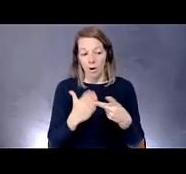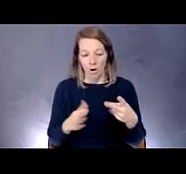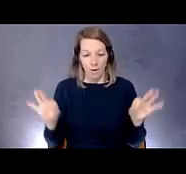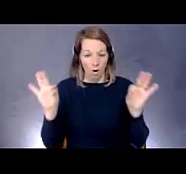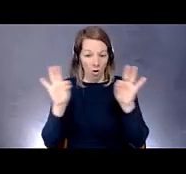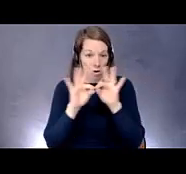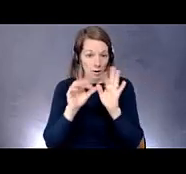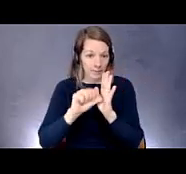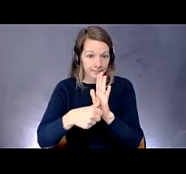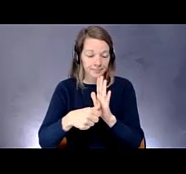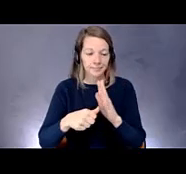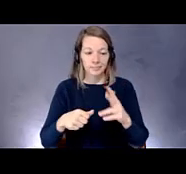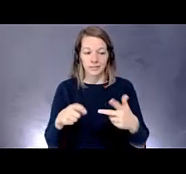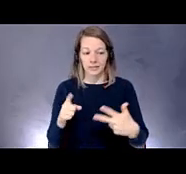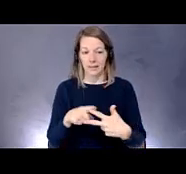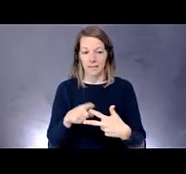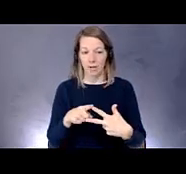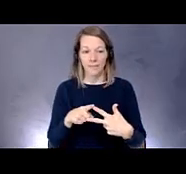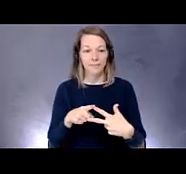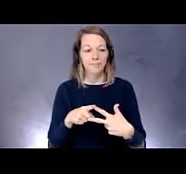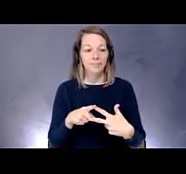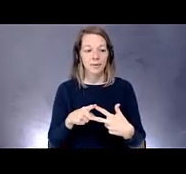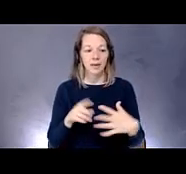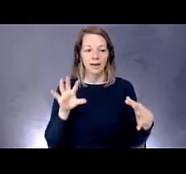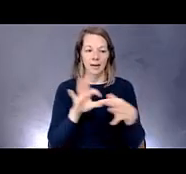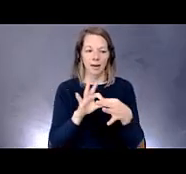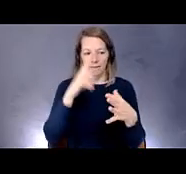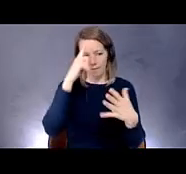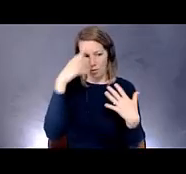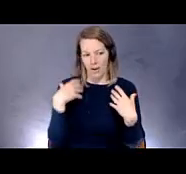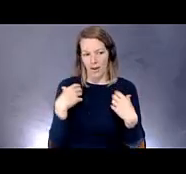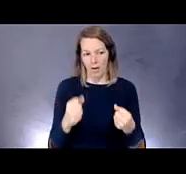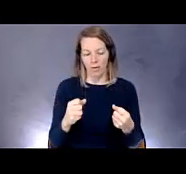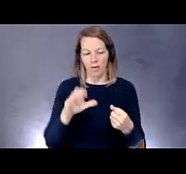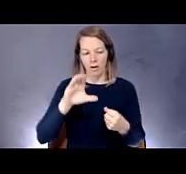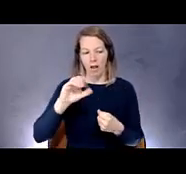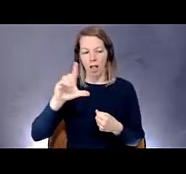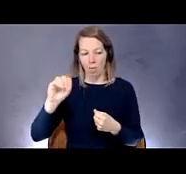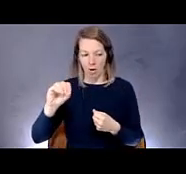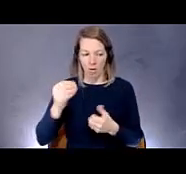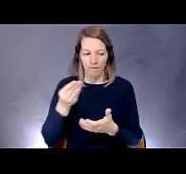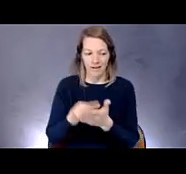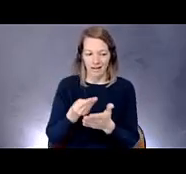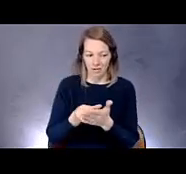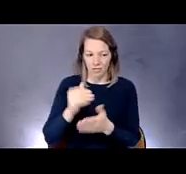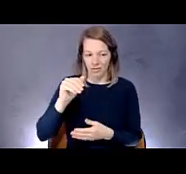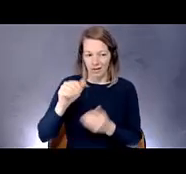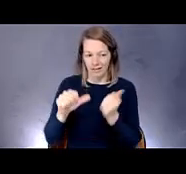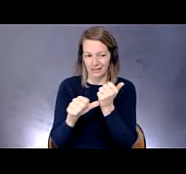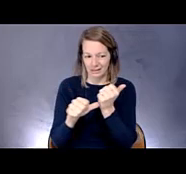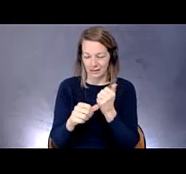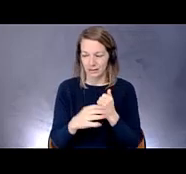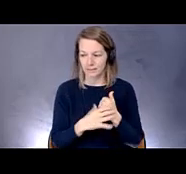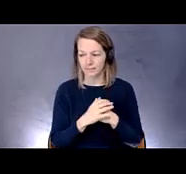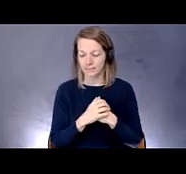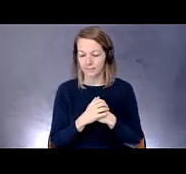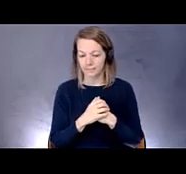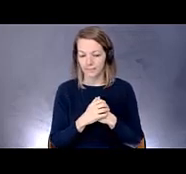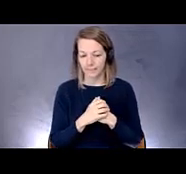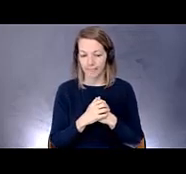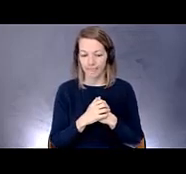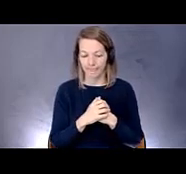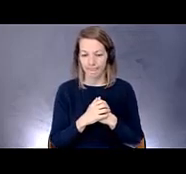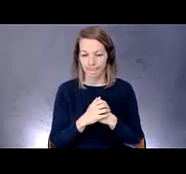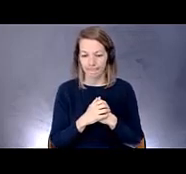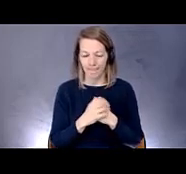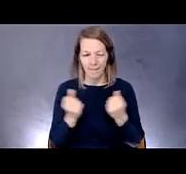for people is this second bullet here, the Connect for Health Colorado financial assistance. So number of these